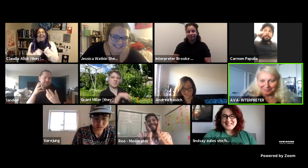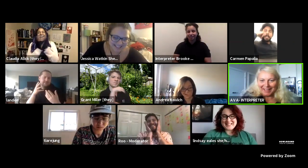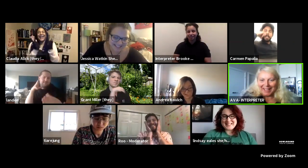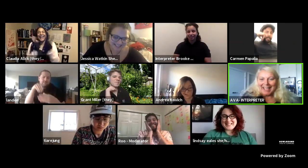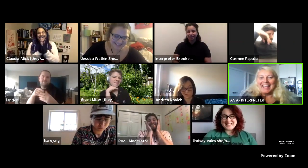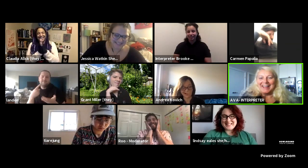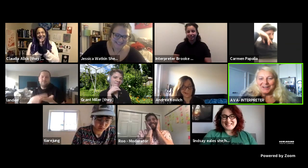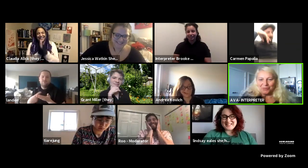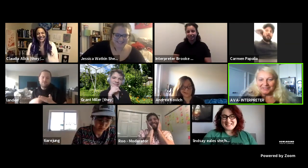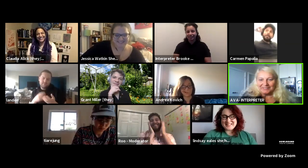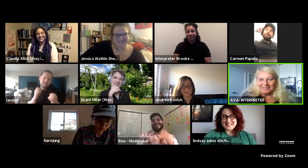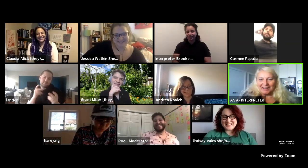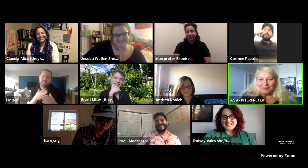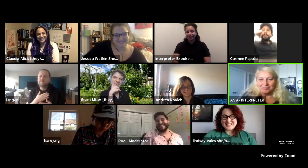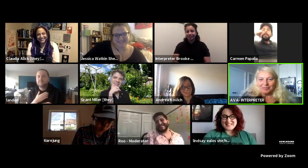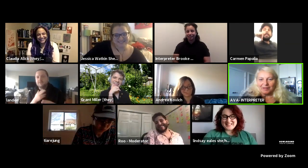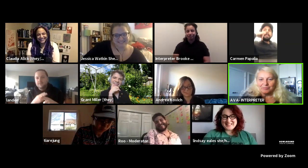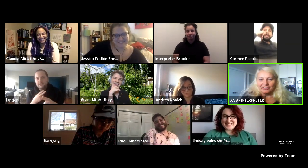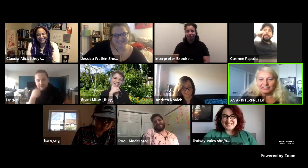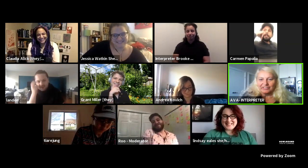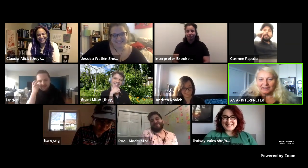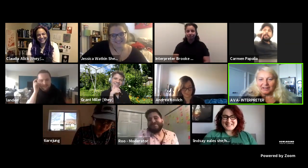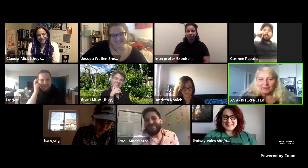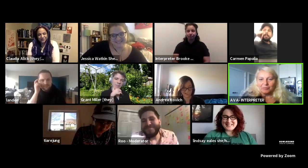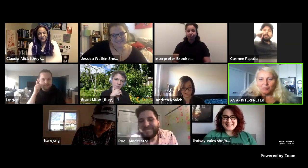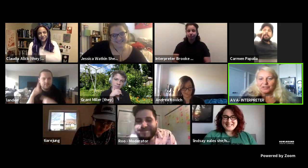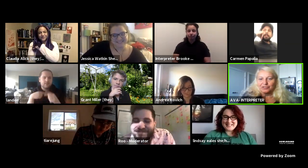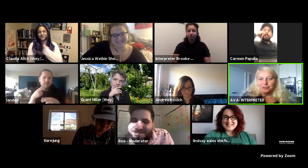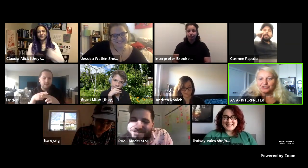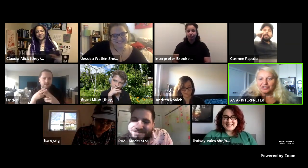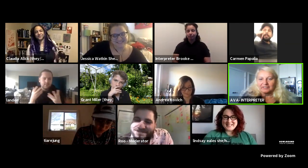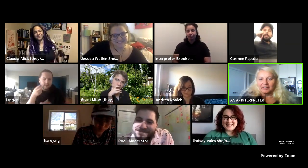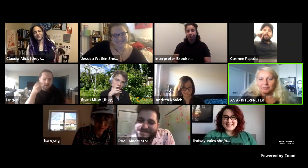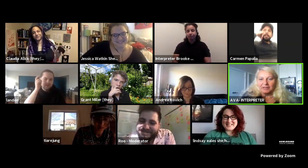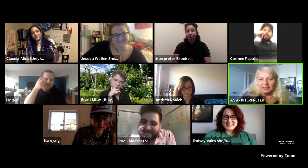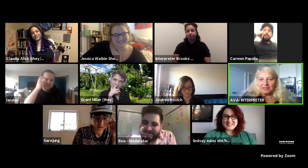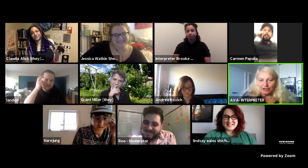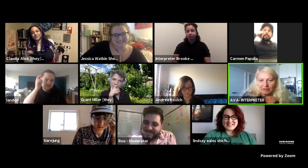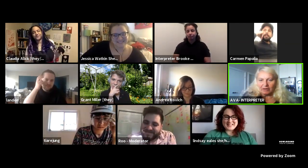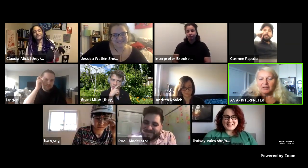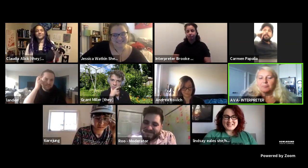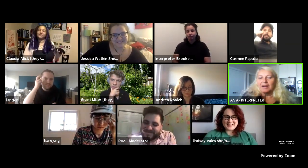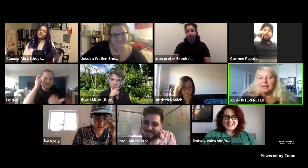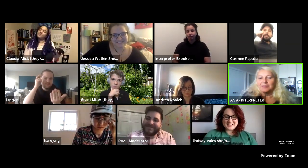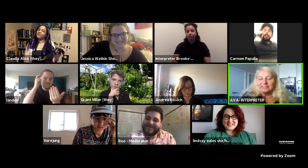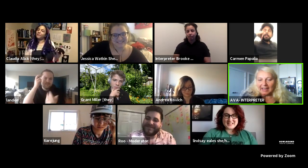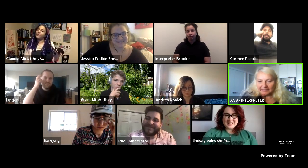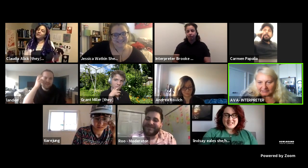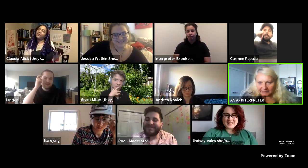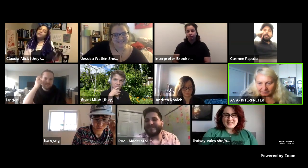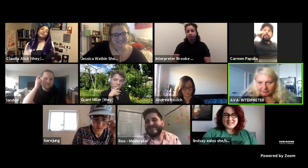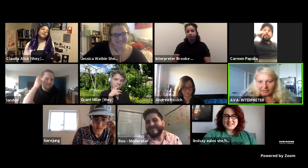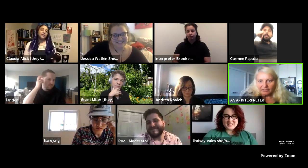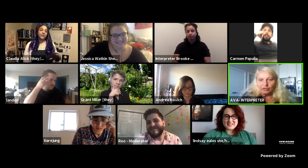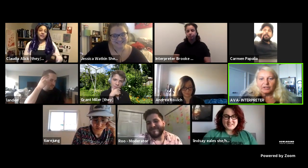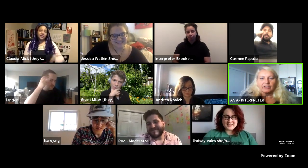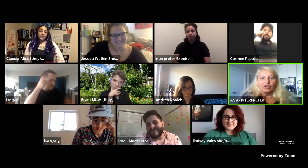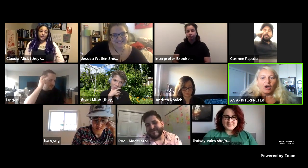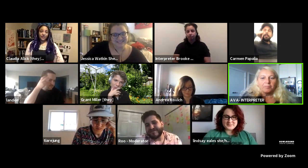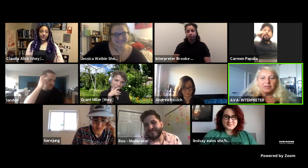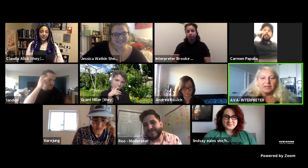face. Anyways, I want to appreciate being here. My name is Landon.